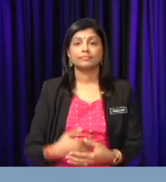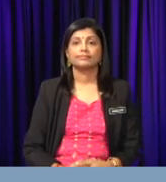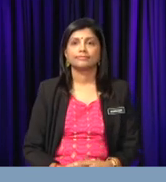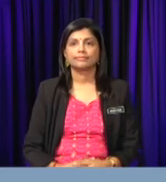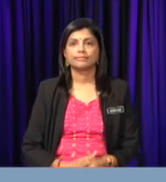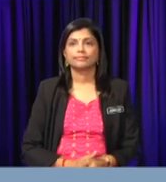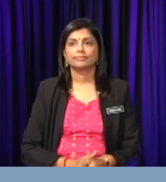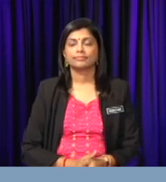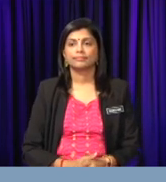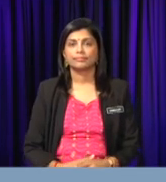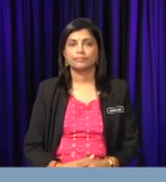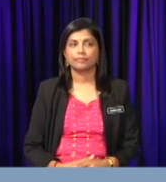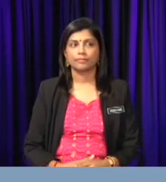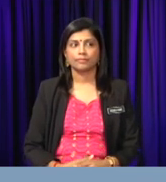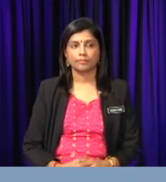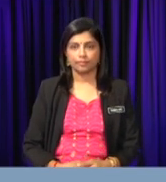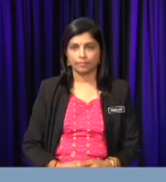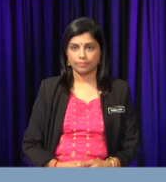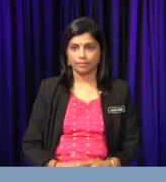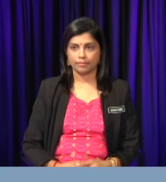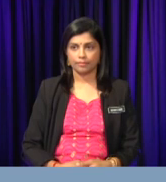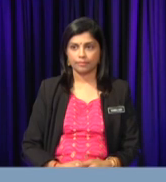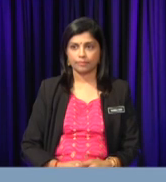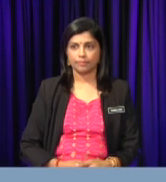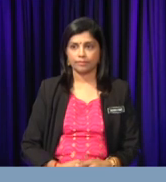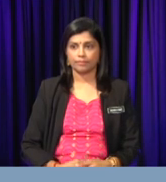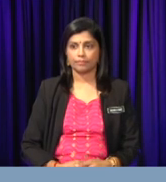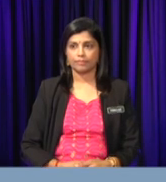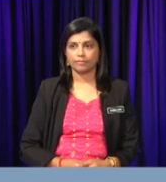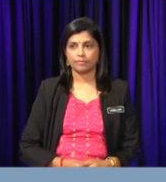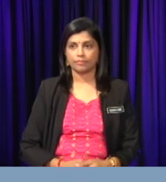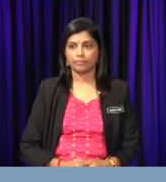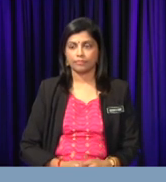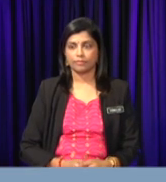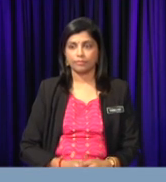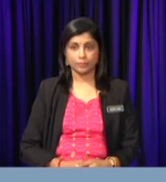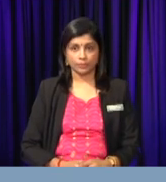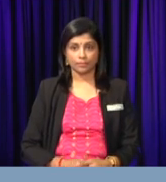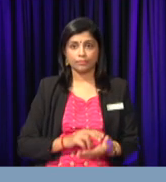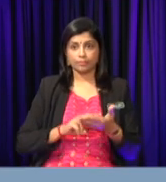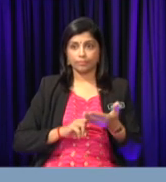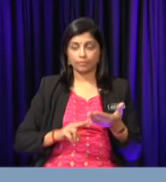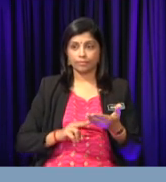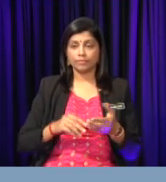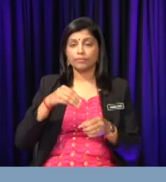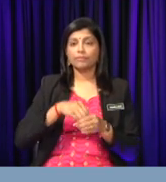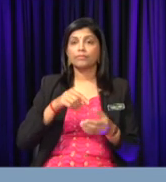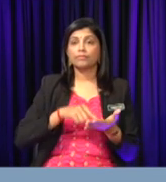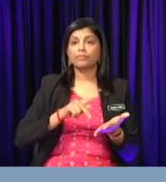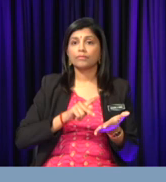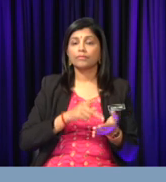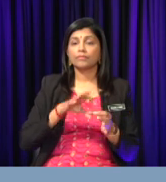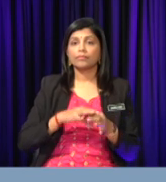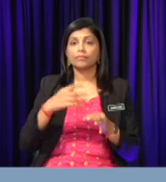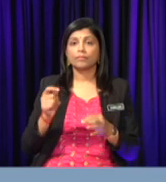All right. So I'm actually going to read from the script. Mm-hmm. In this part of the test, I'm going to